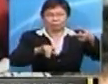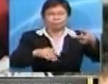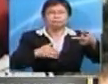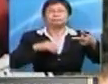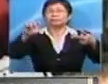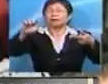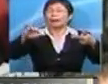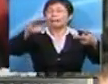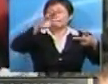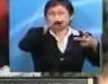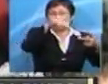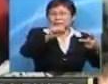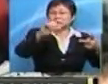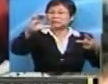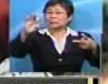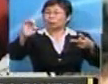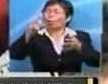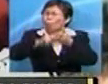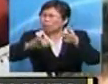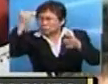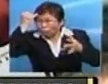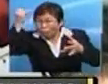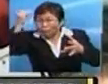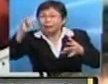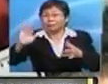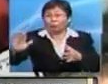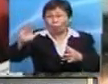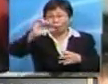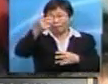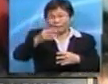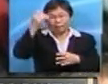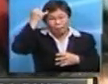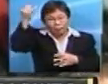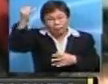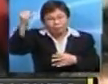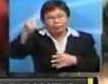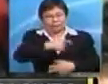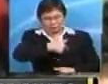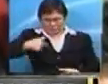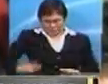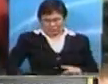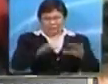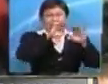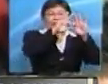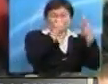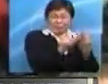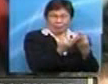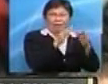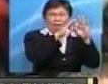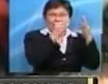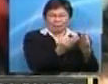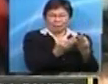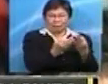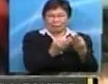Johari. What is your opinion or comment on the intention of the Chinese family members to take